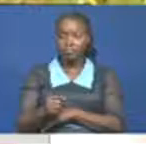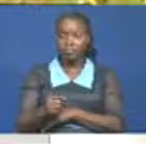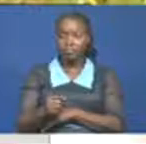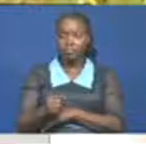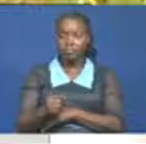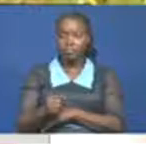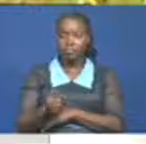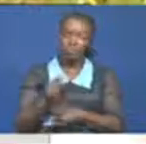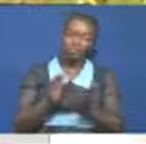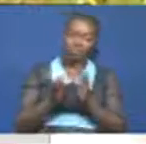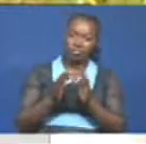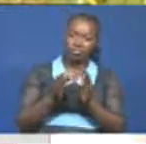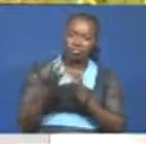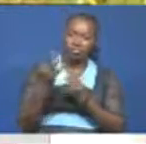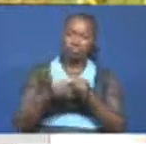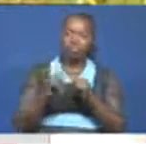is about